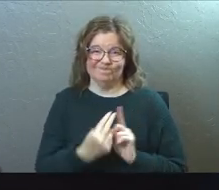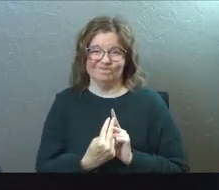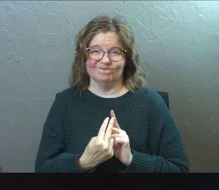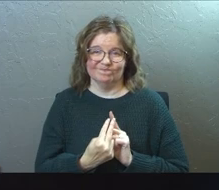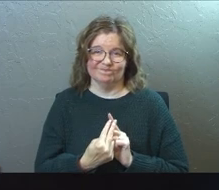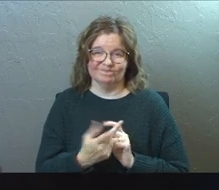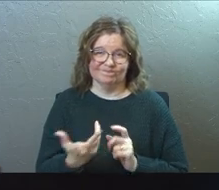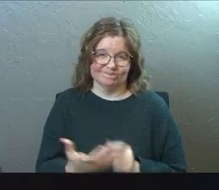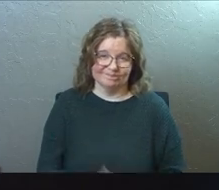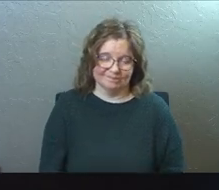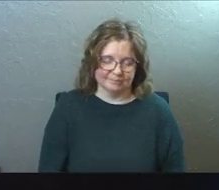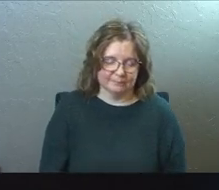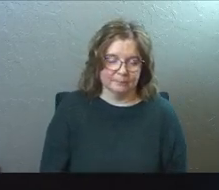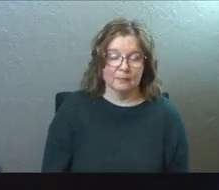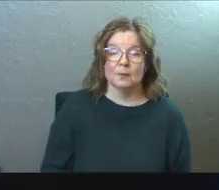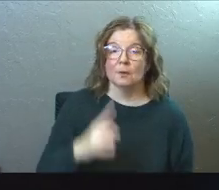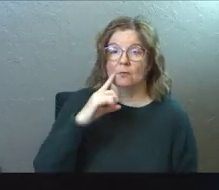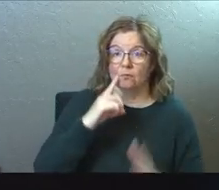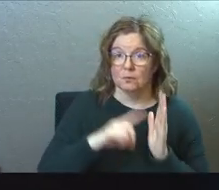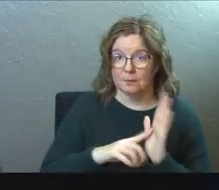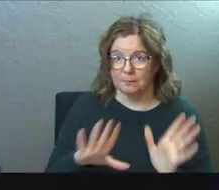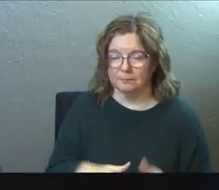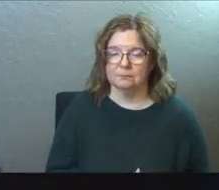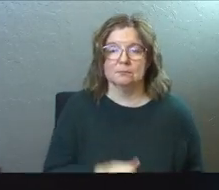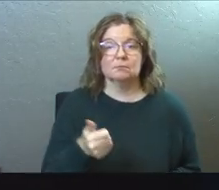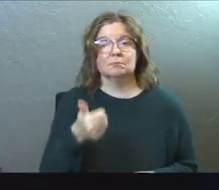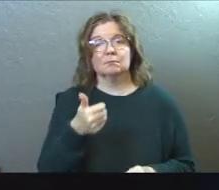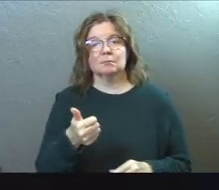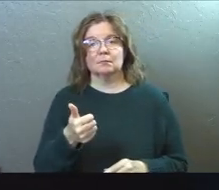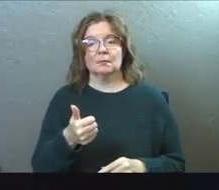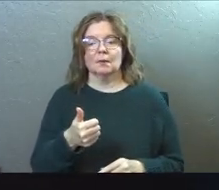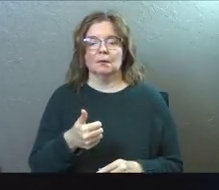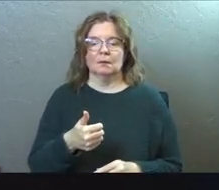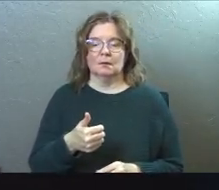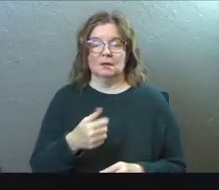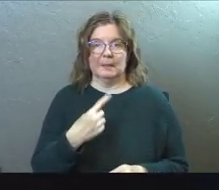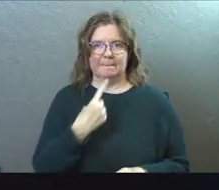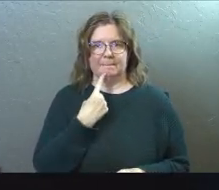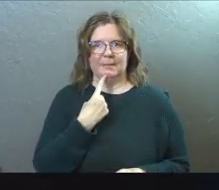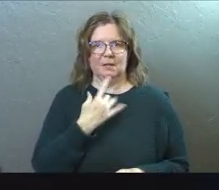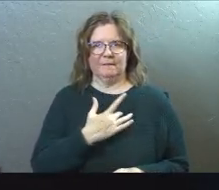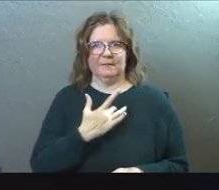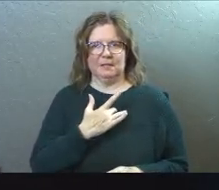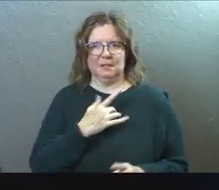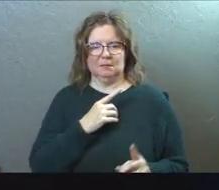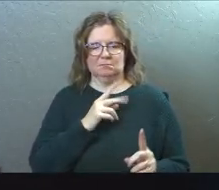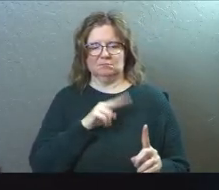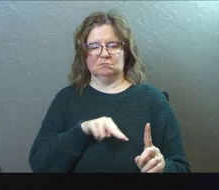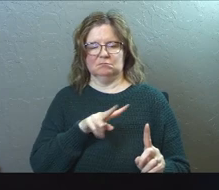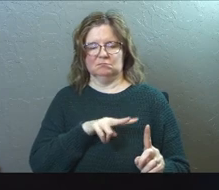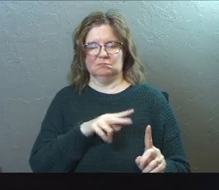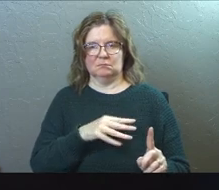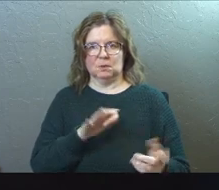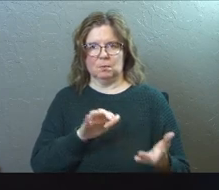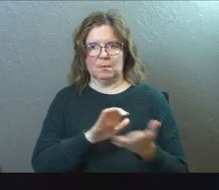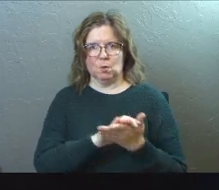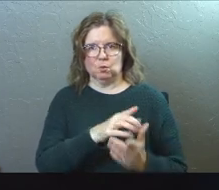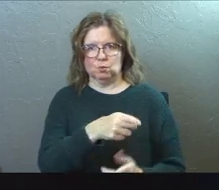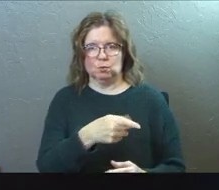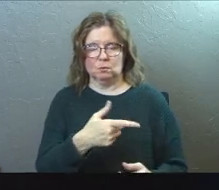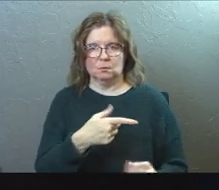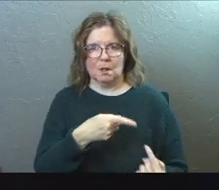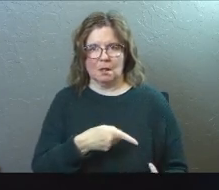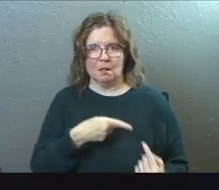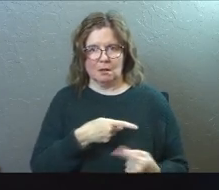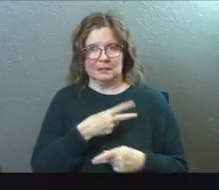at. So for instance, if you're in a spot where you're in a spot of bitterness with your spouse and you're struggling